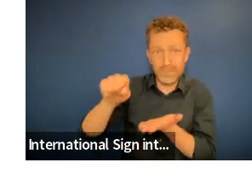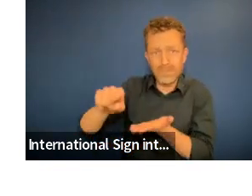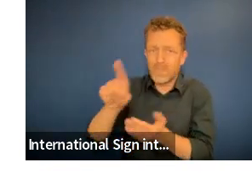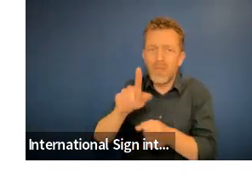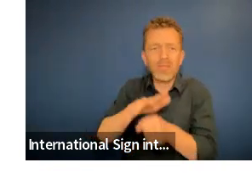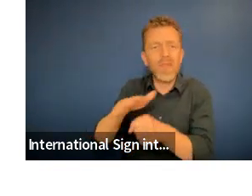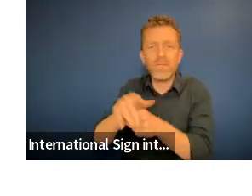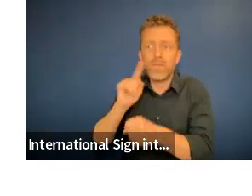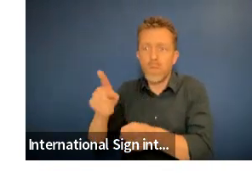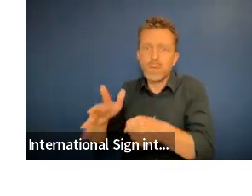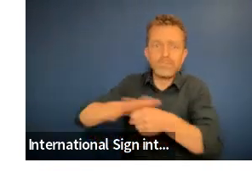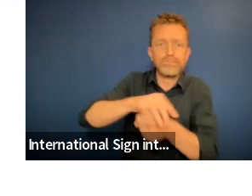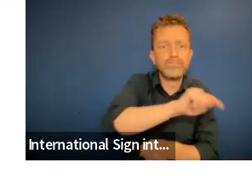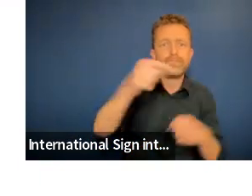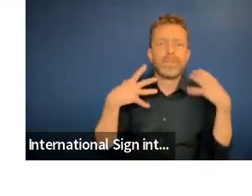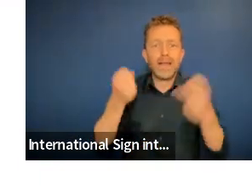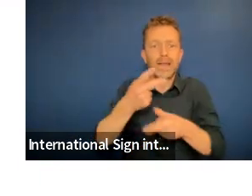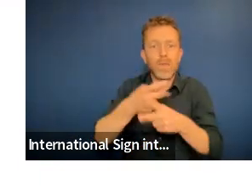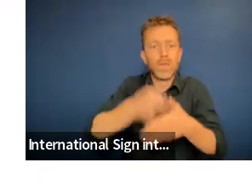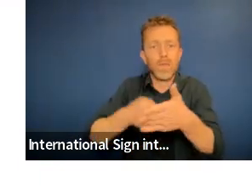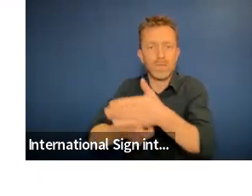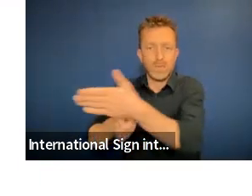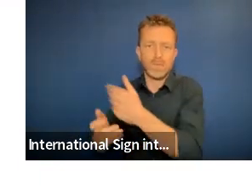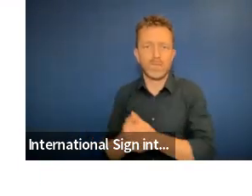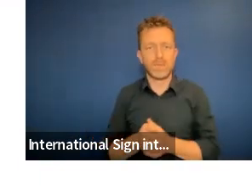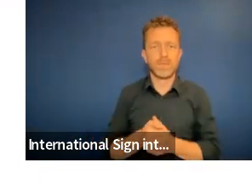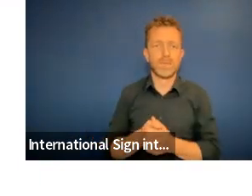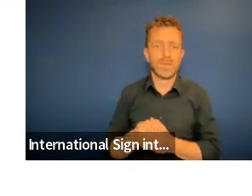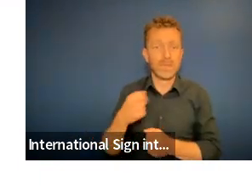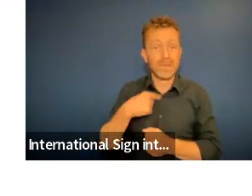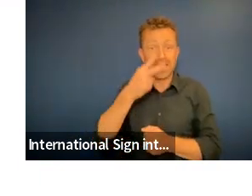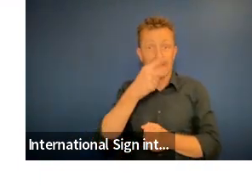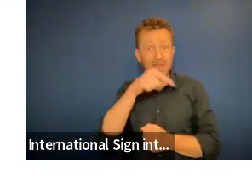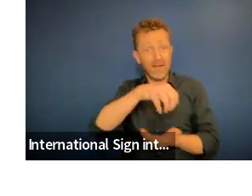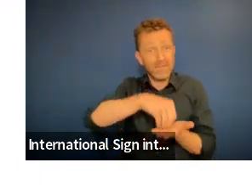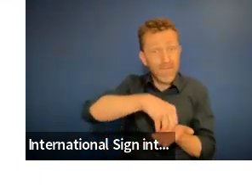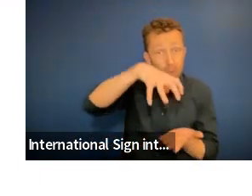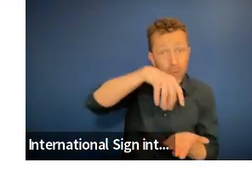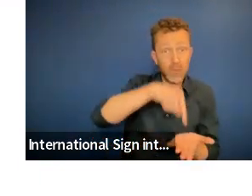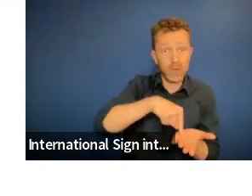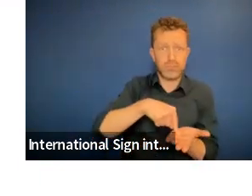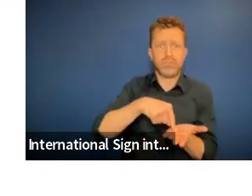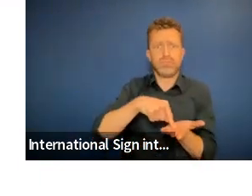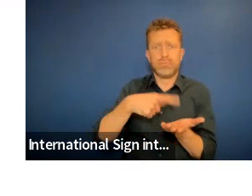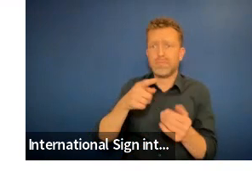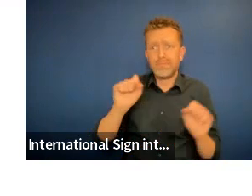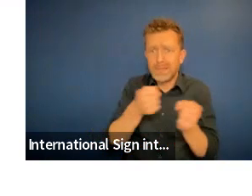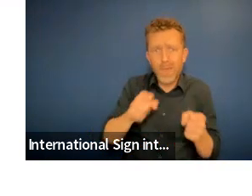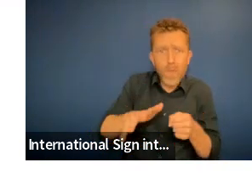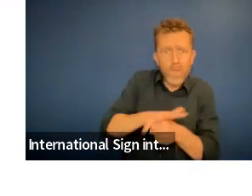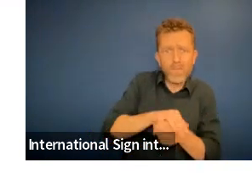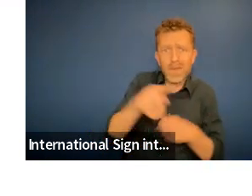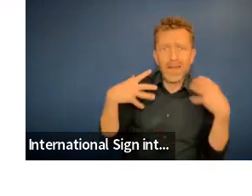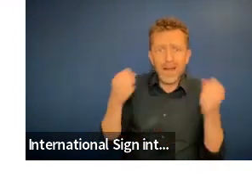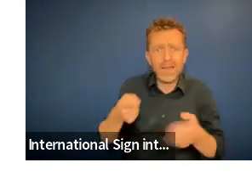healthcare costs for people at the lowest range of costs for mild Alzheimer's. So for everyone else, they